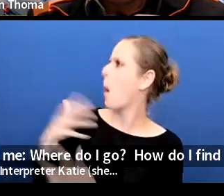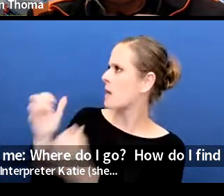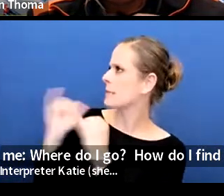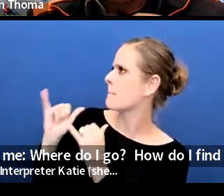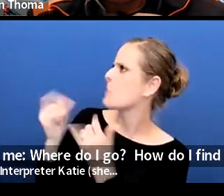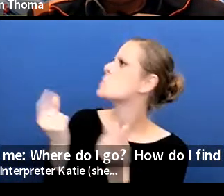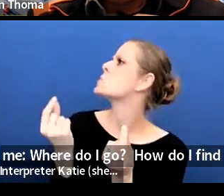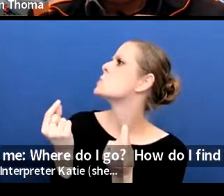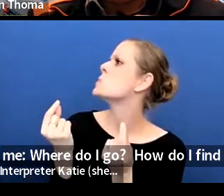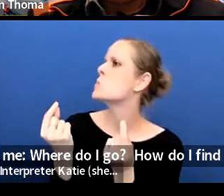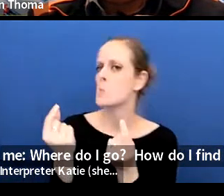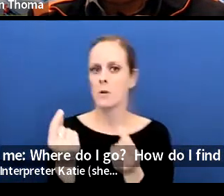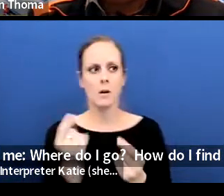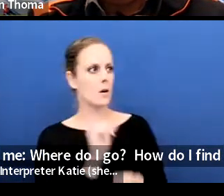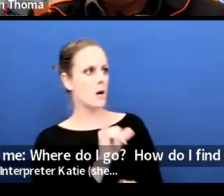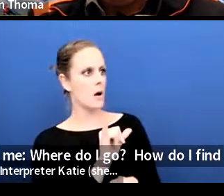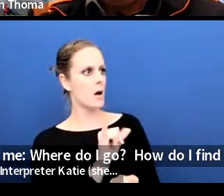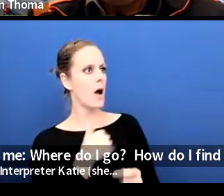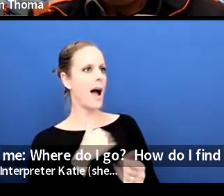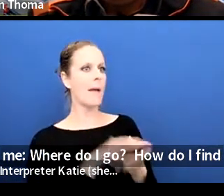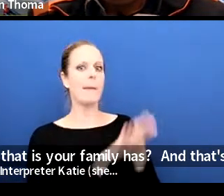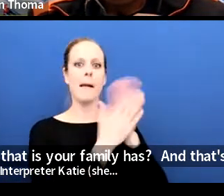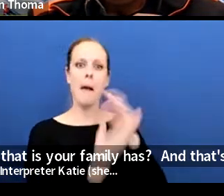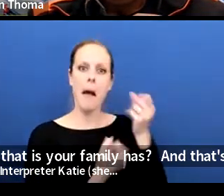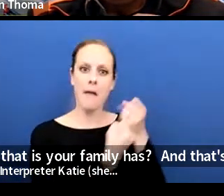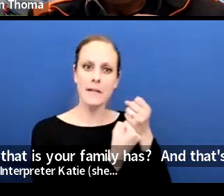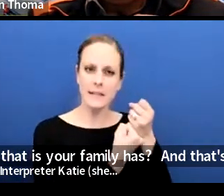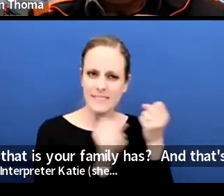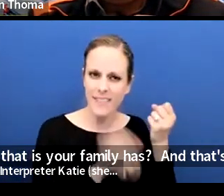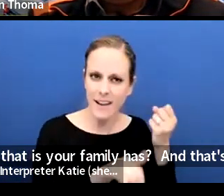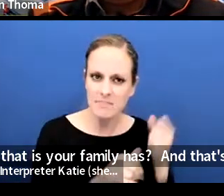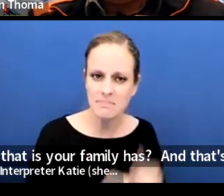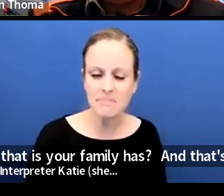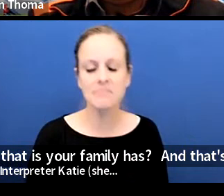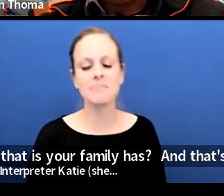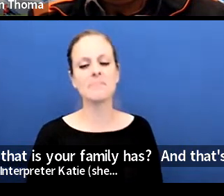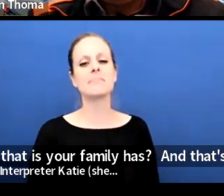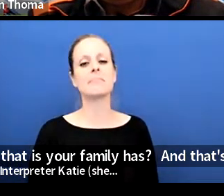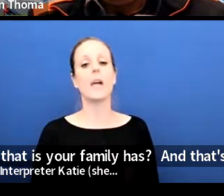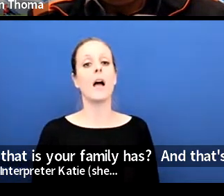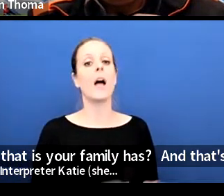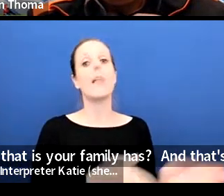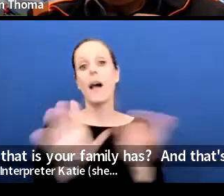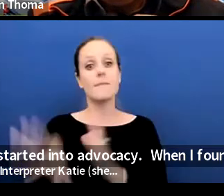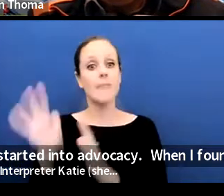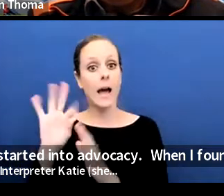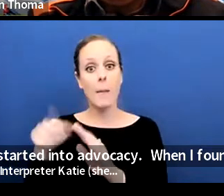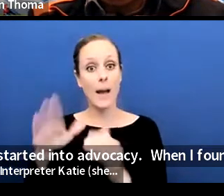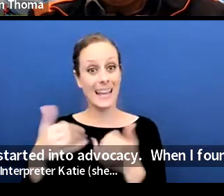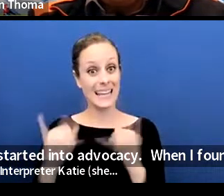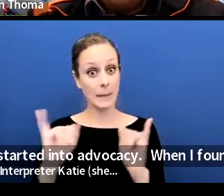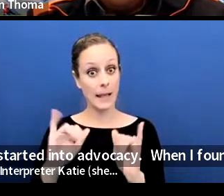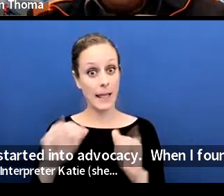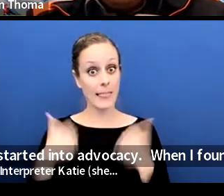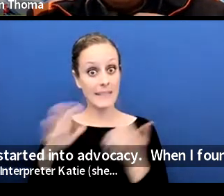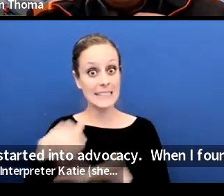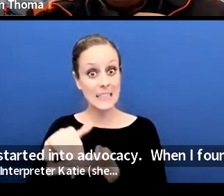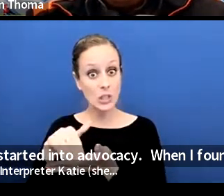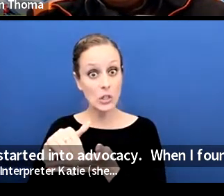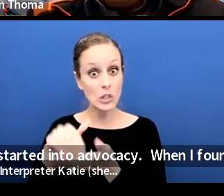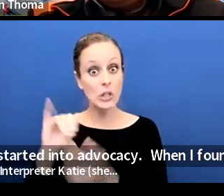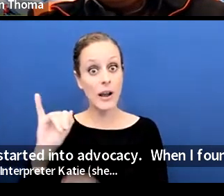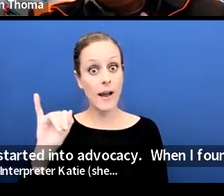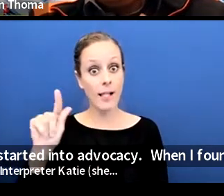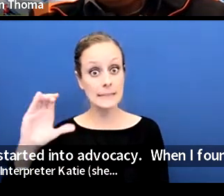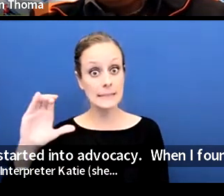really how I got started into advocacy. And then when I found out about the independent living centers, I said, that's where I want to